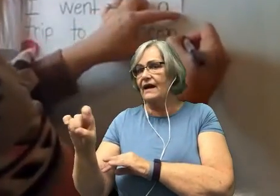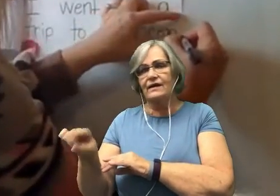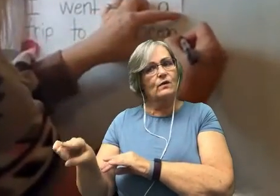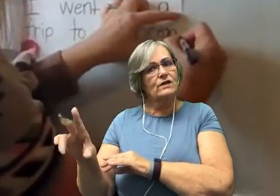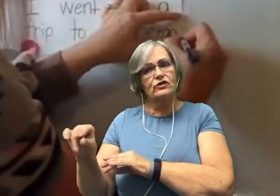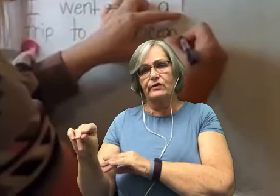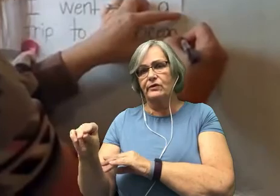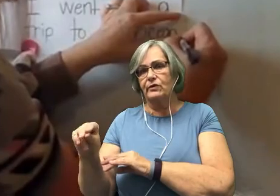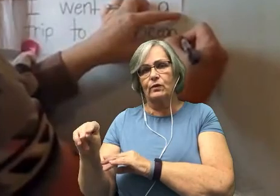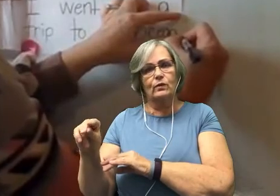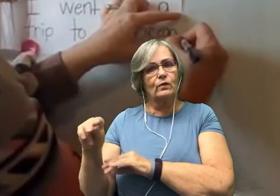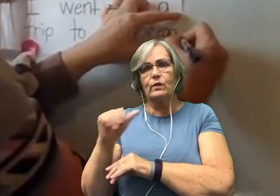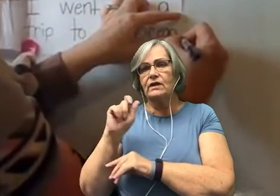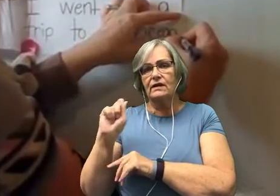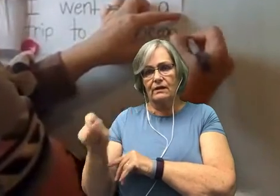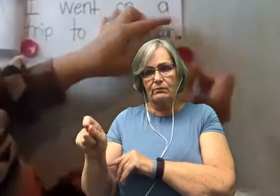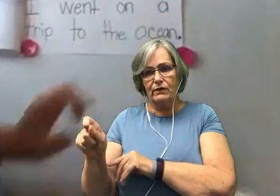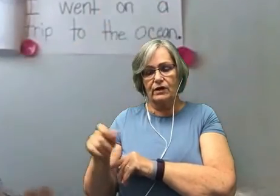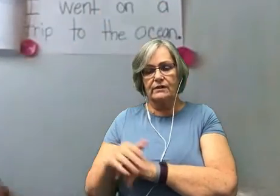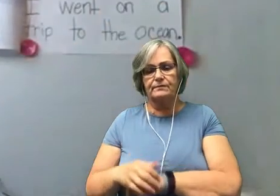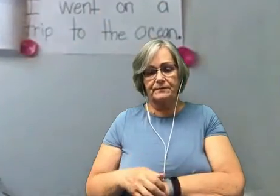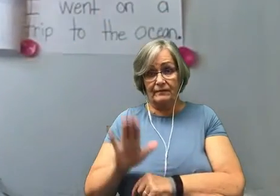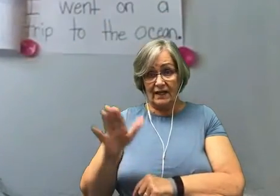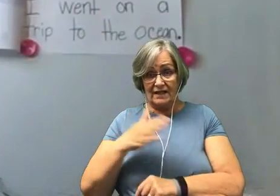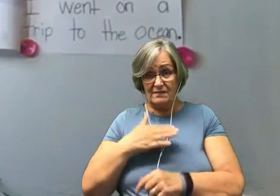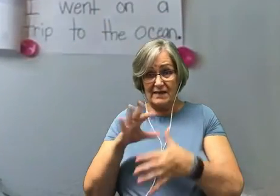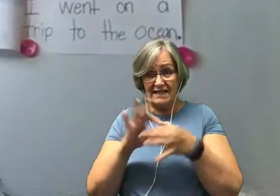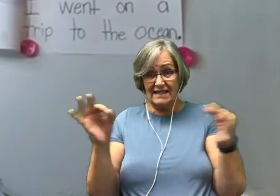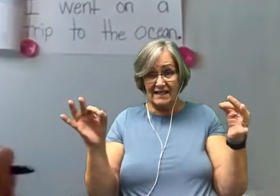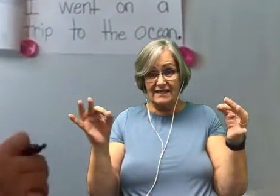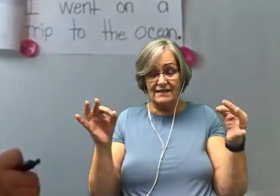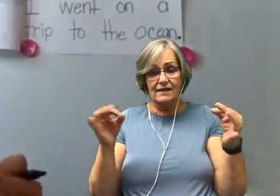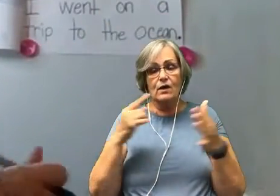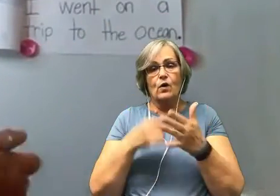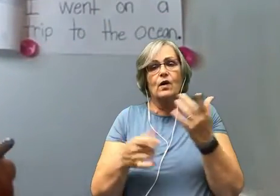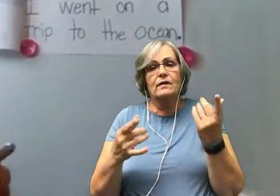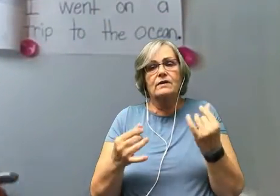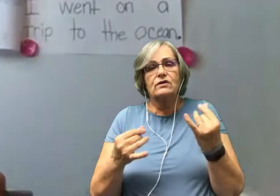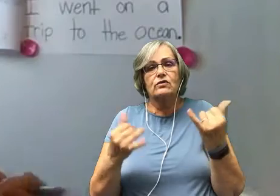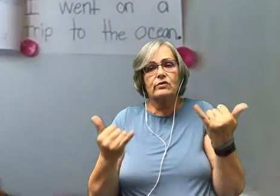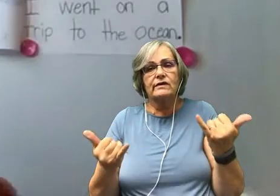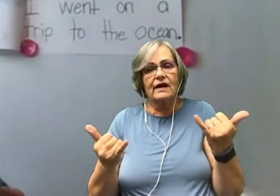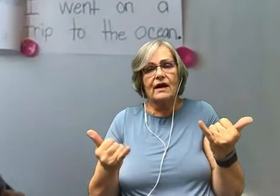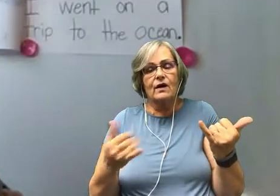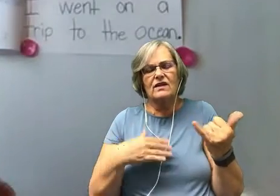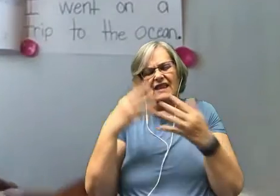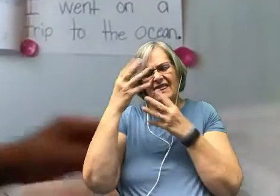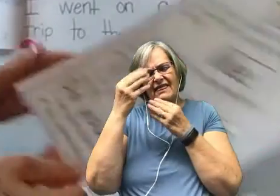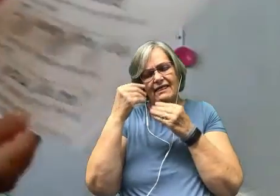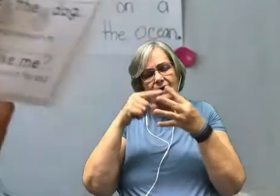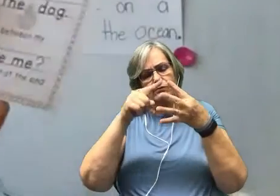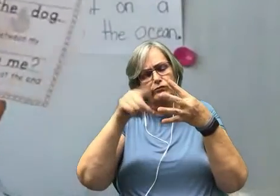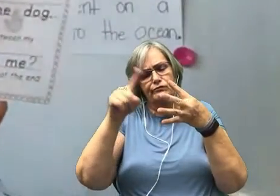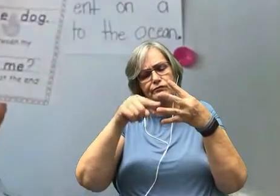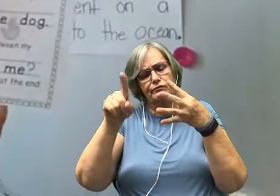wouldn't put a question mark because it's not a question. All right, there's my sentence. What I'm going to do is